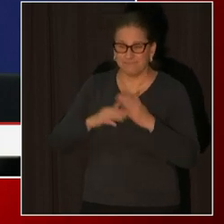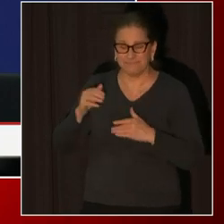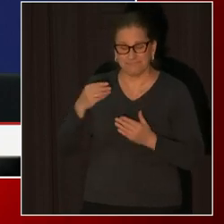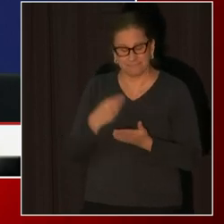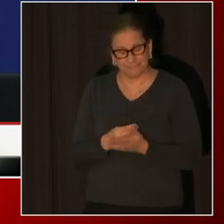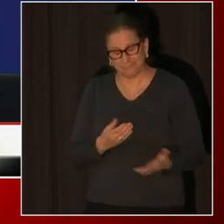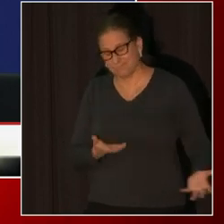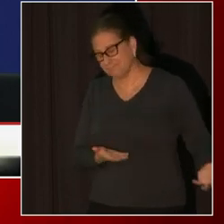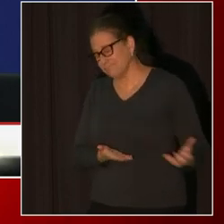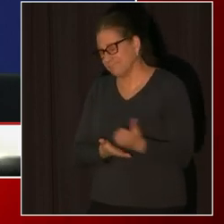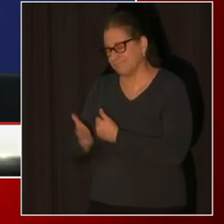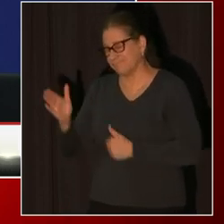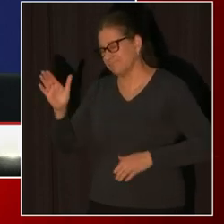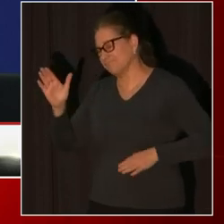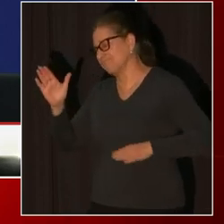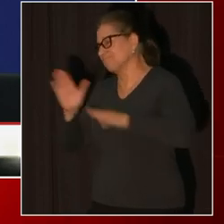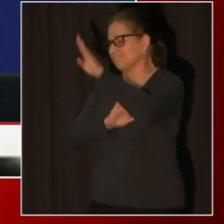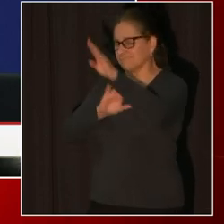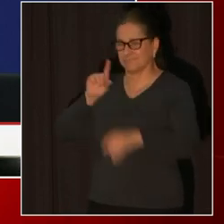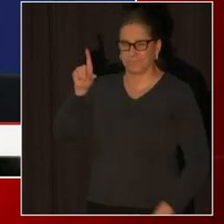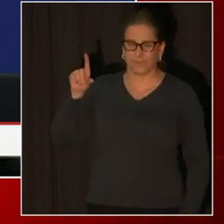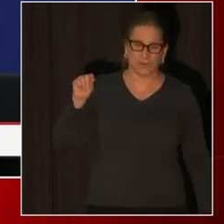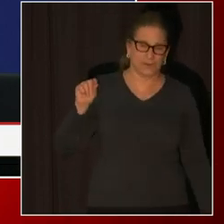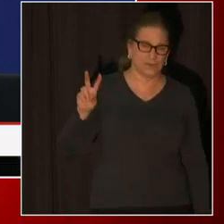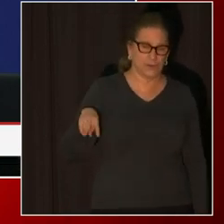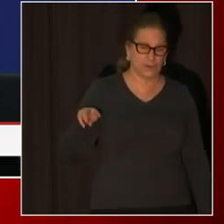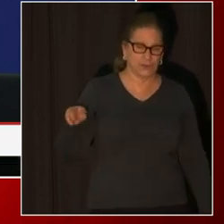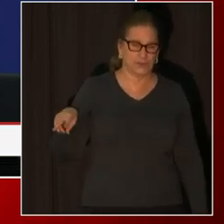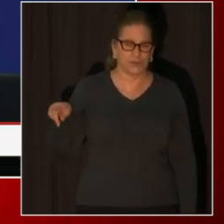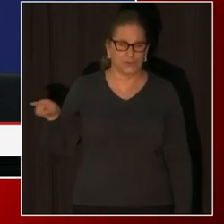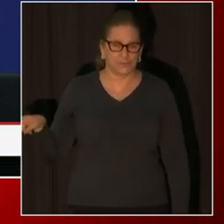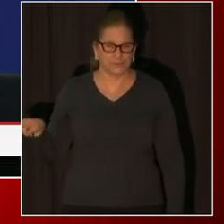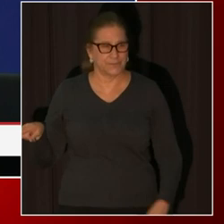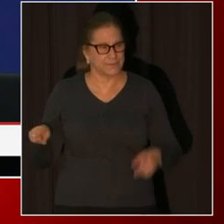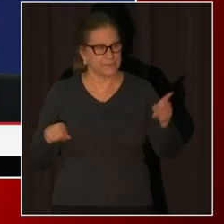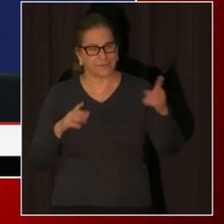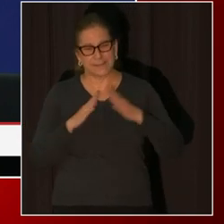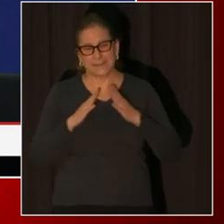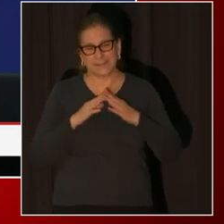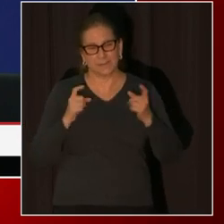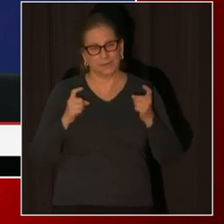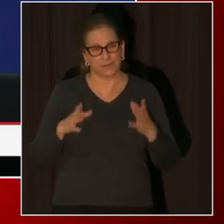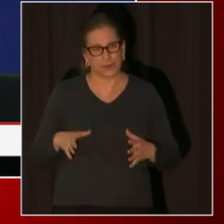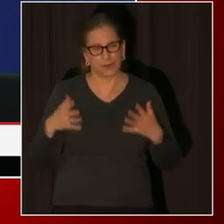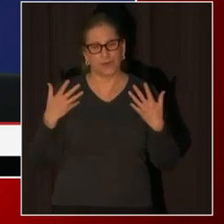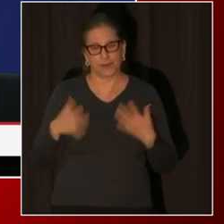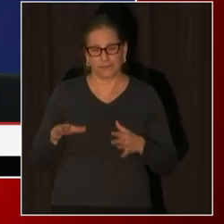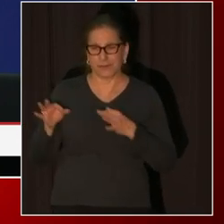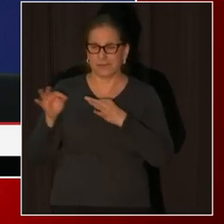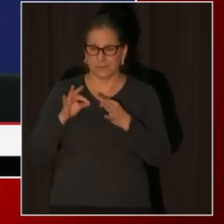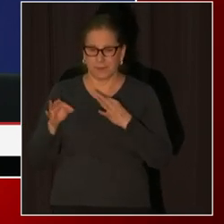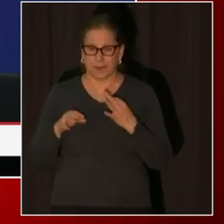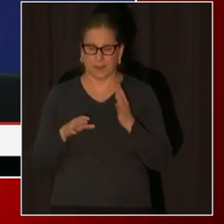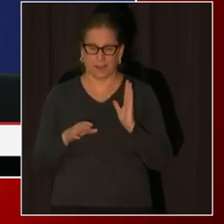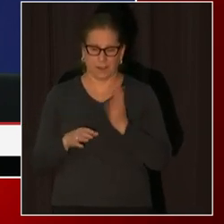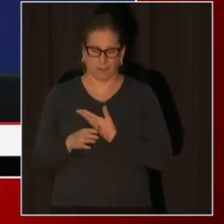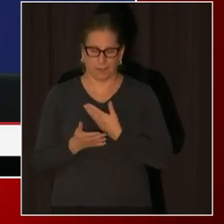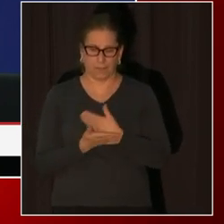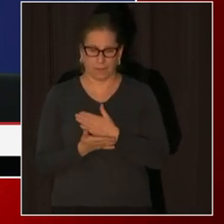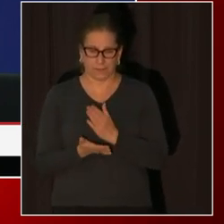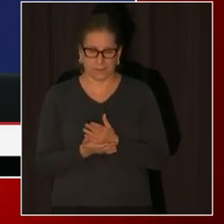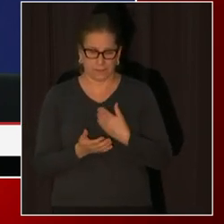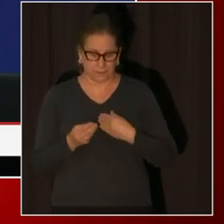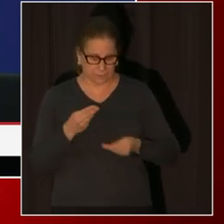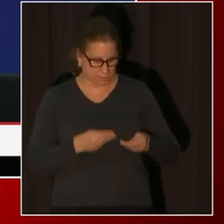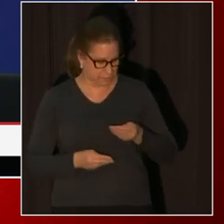and from the mayor is, we did a budget based upon our best estimate of where revenues are going. We will do